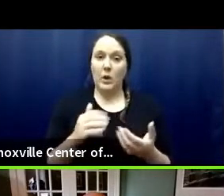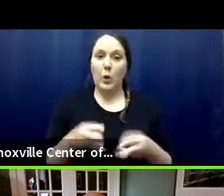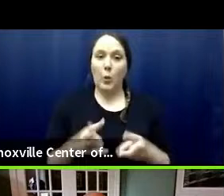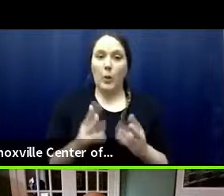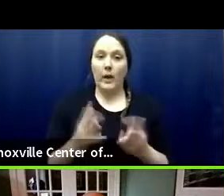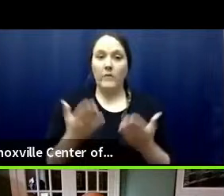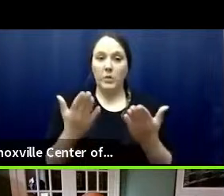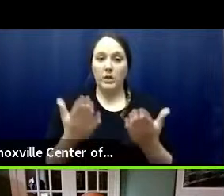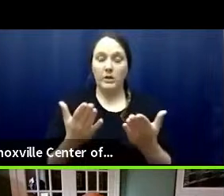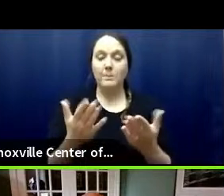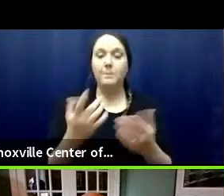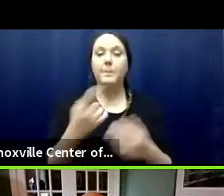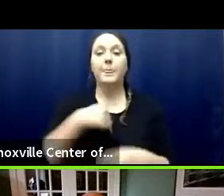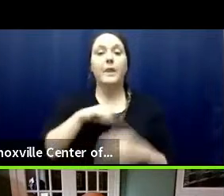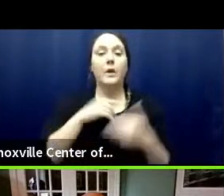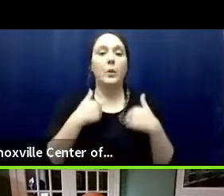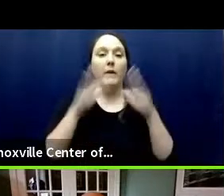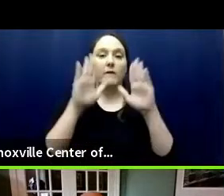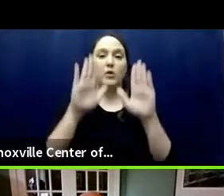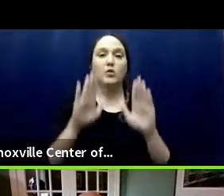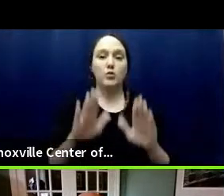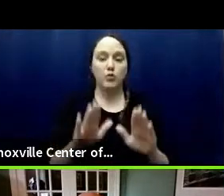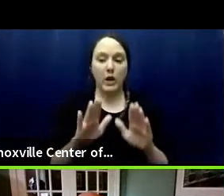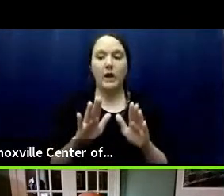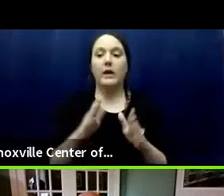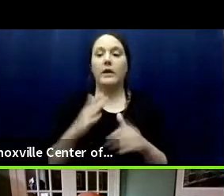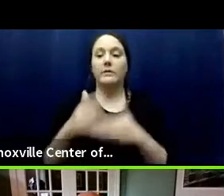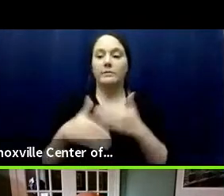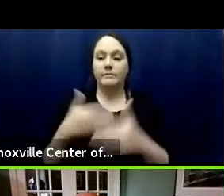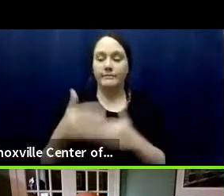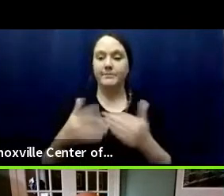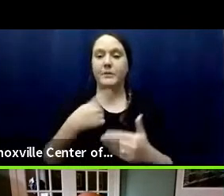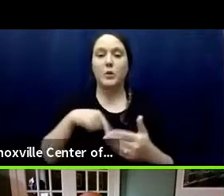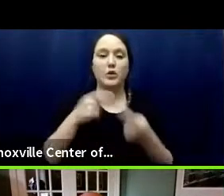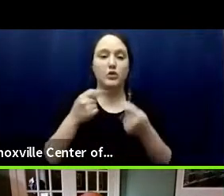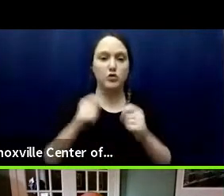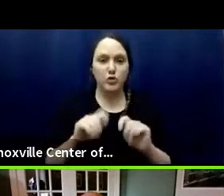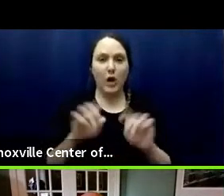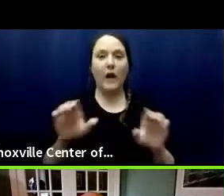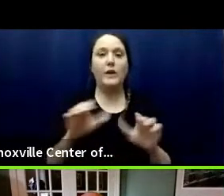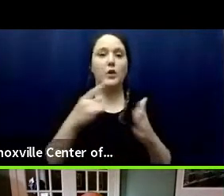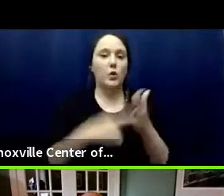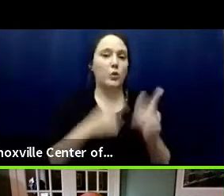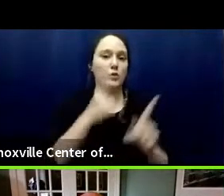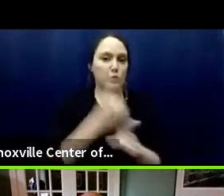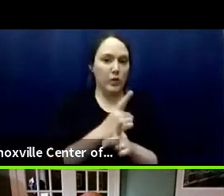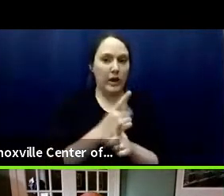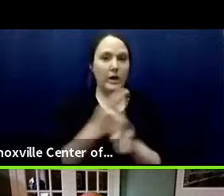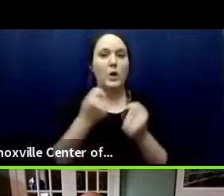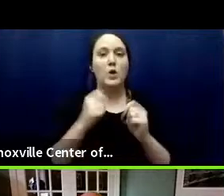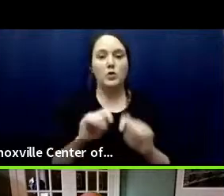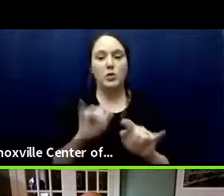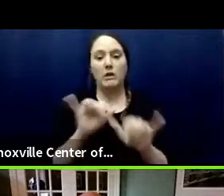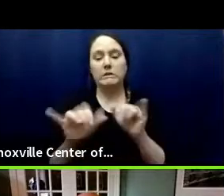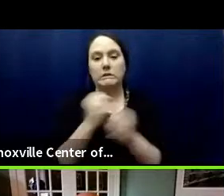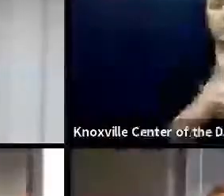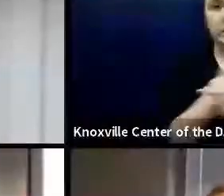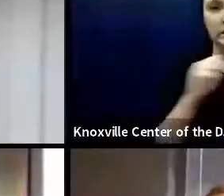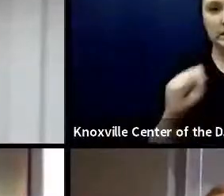that we have a great intention. We're trying to do what's right. We're trying to keep people safe. But